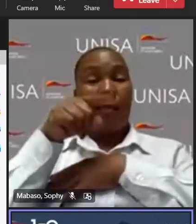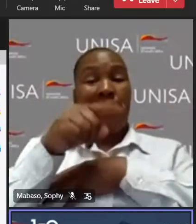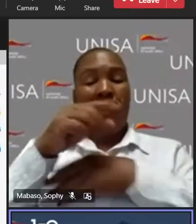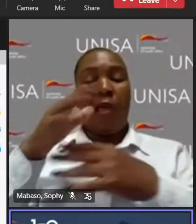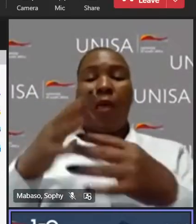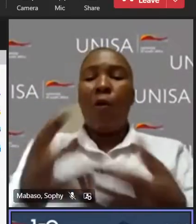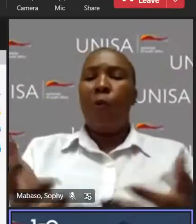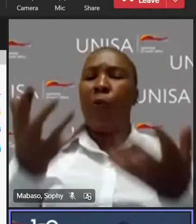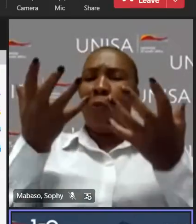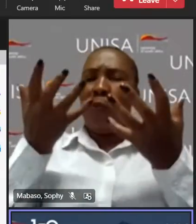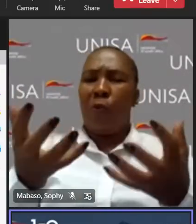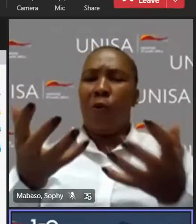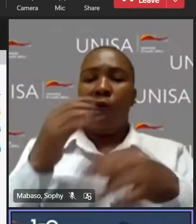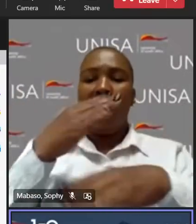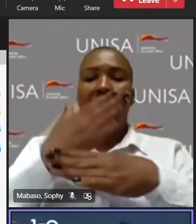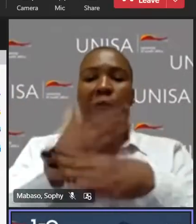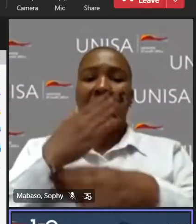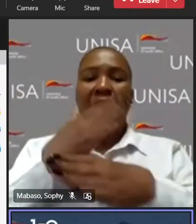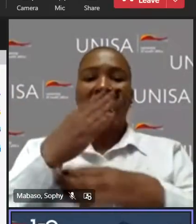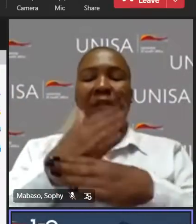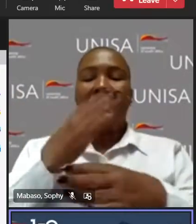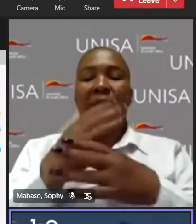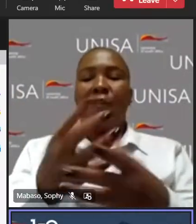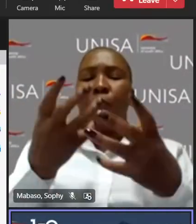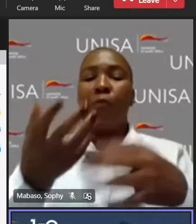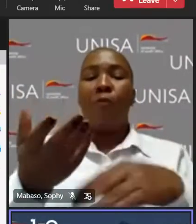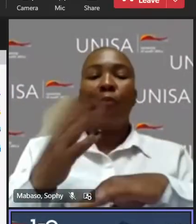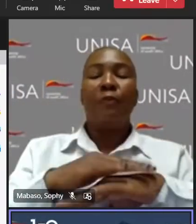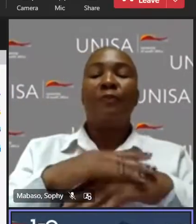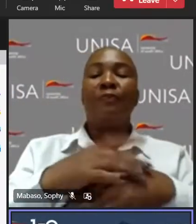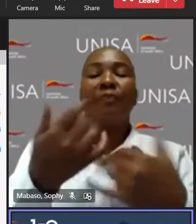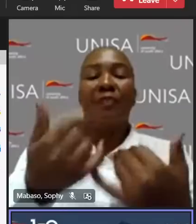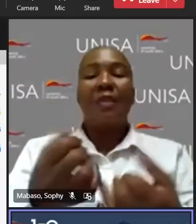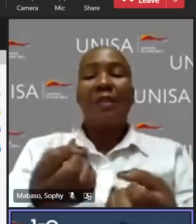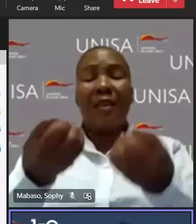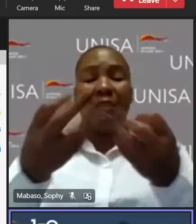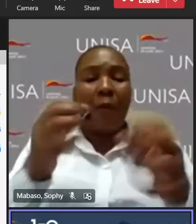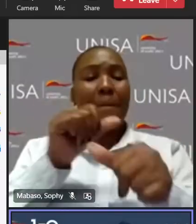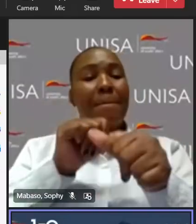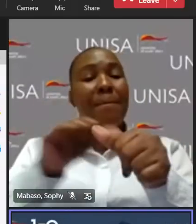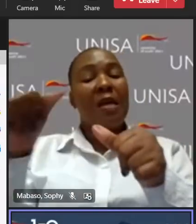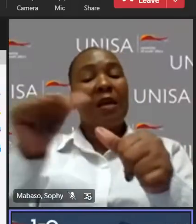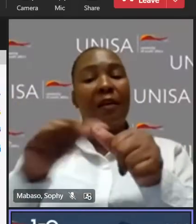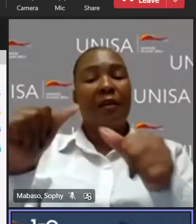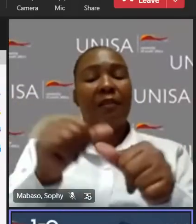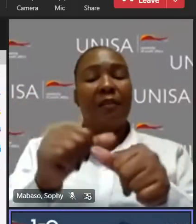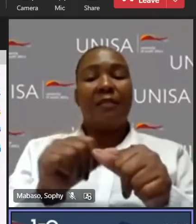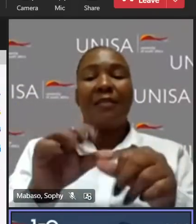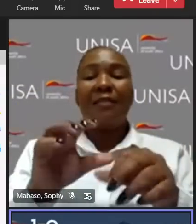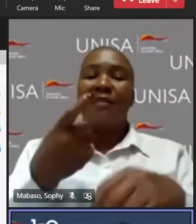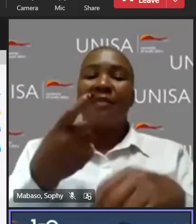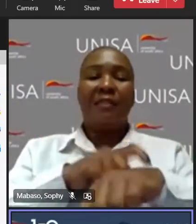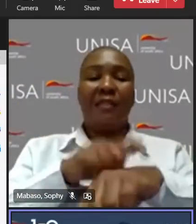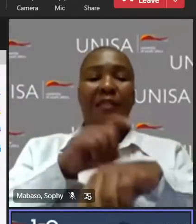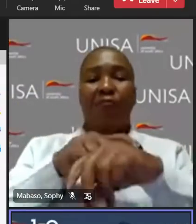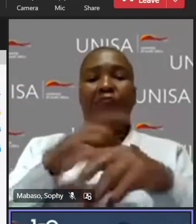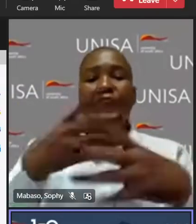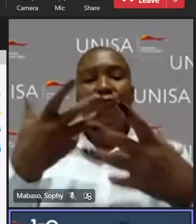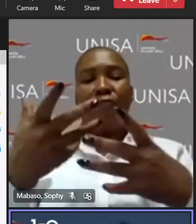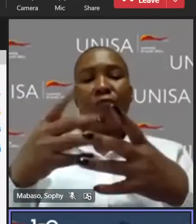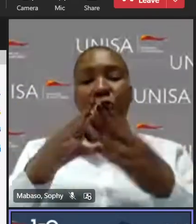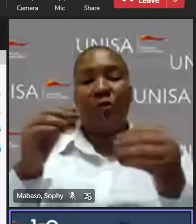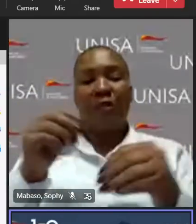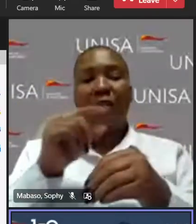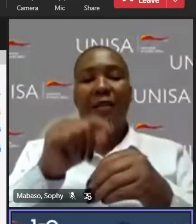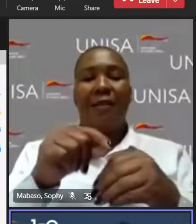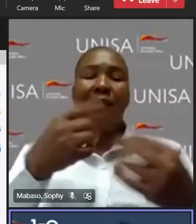is way more than a 1st level module. So to give you the best chance of actually passing, they look